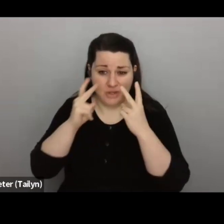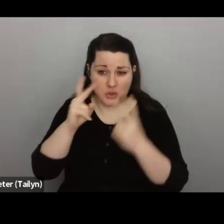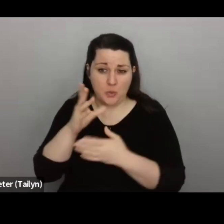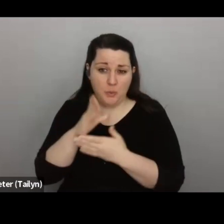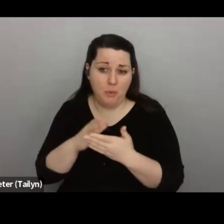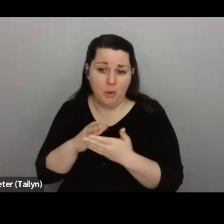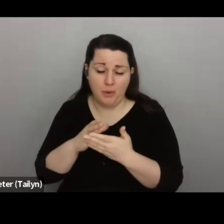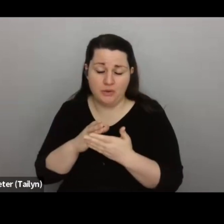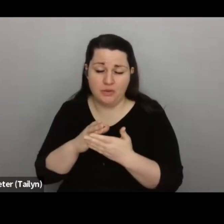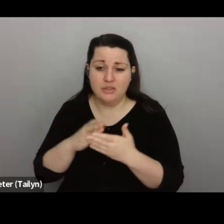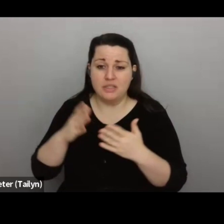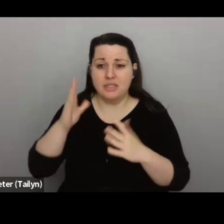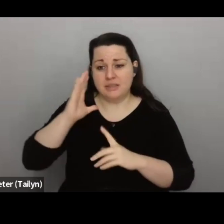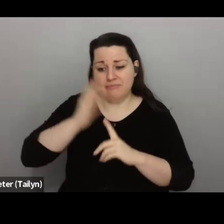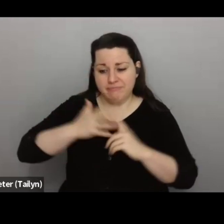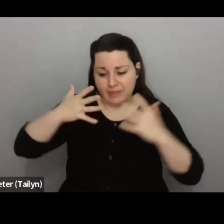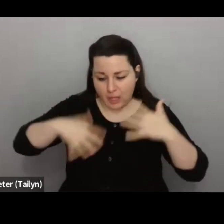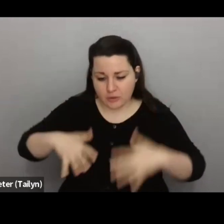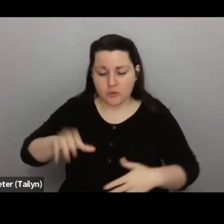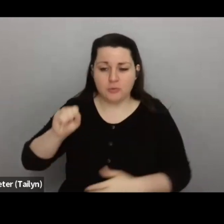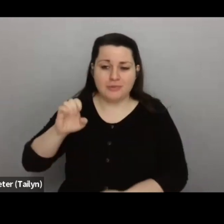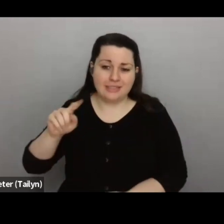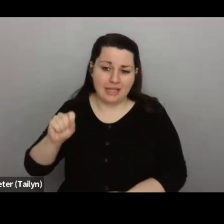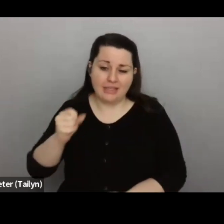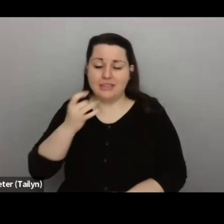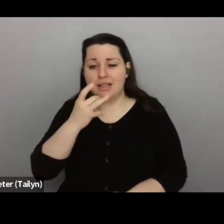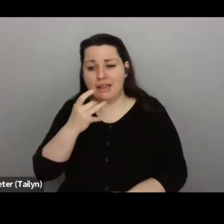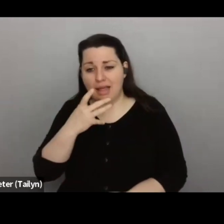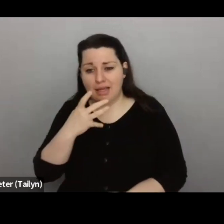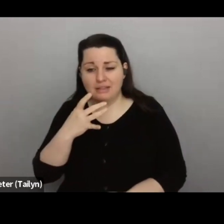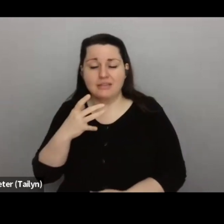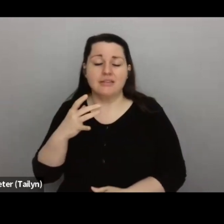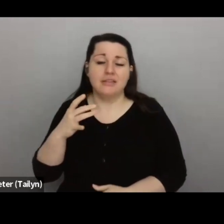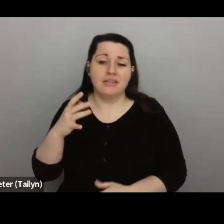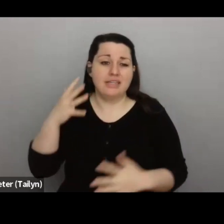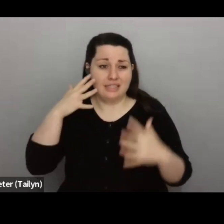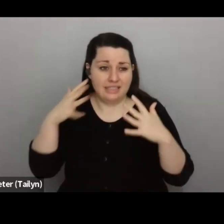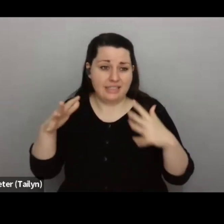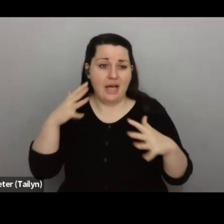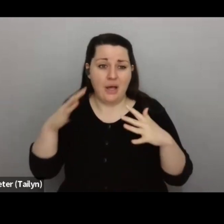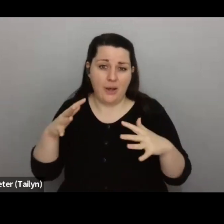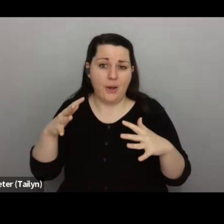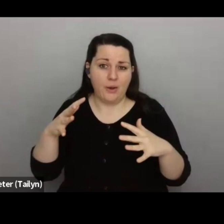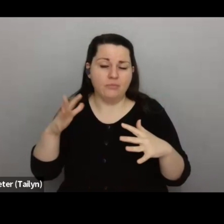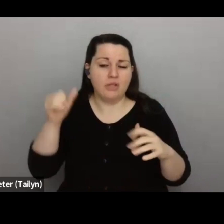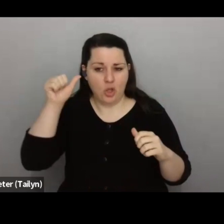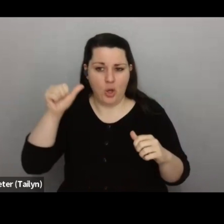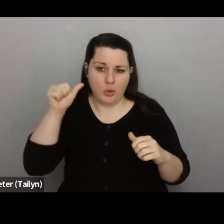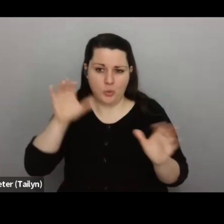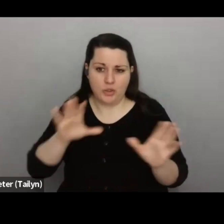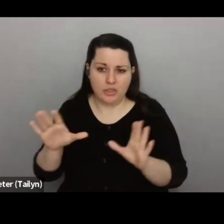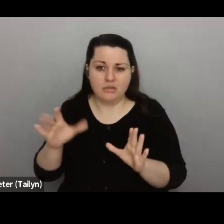of costumes, sets, lights, and sound would be auditory if any of you